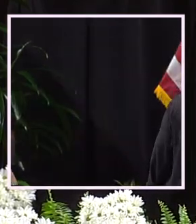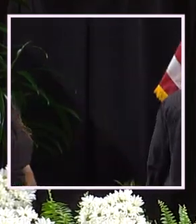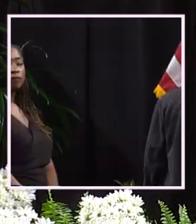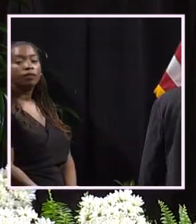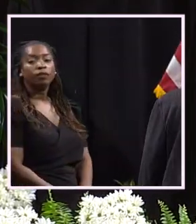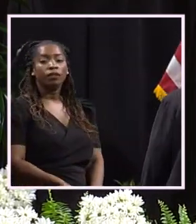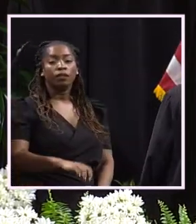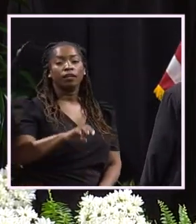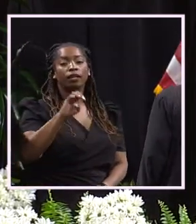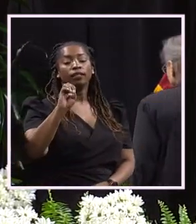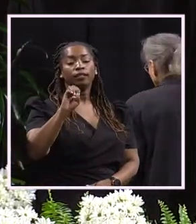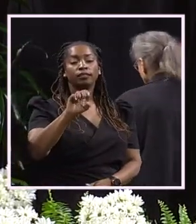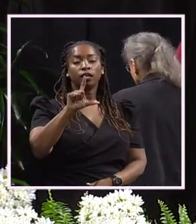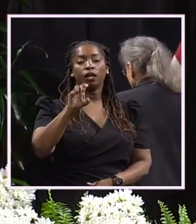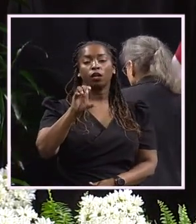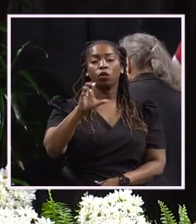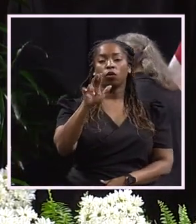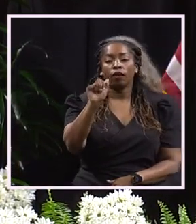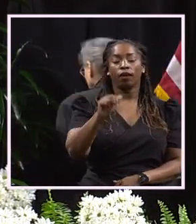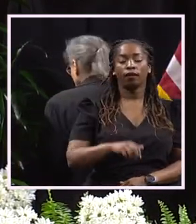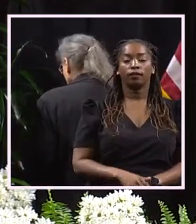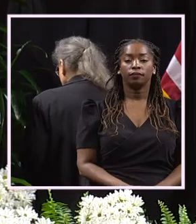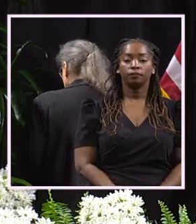Alyssa Lothrop,